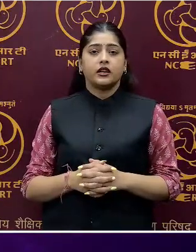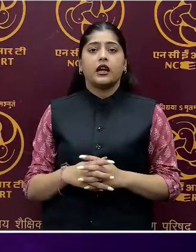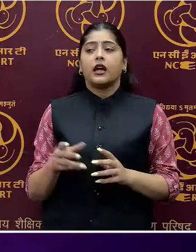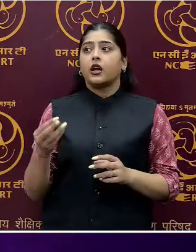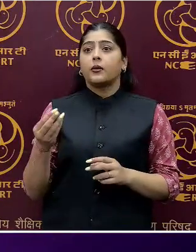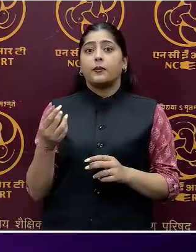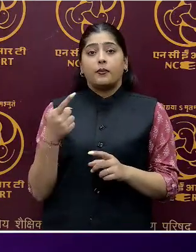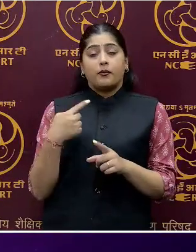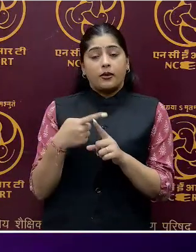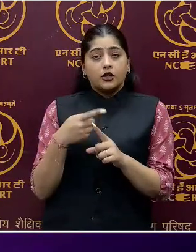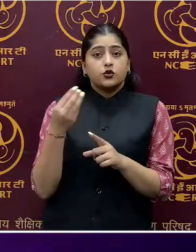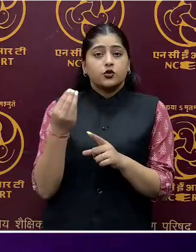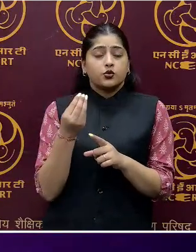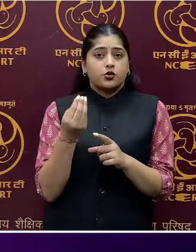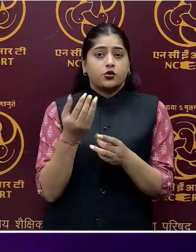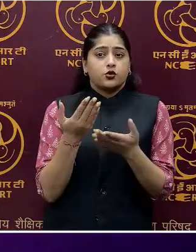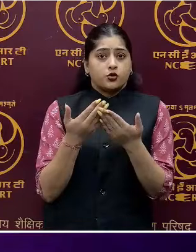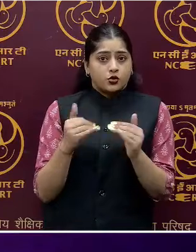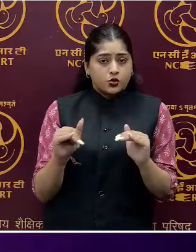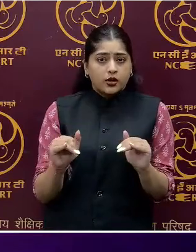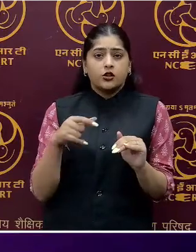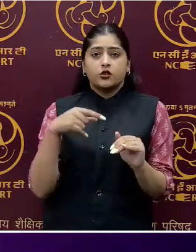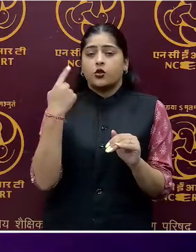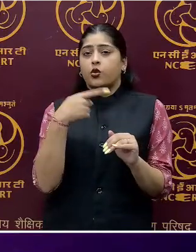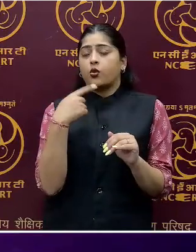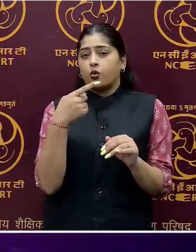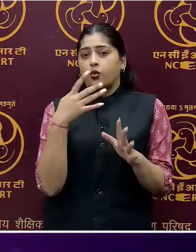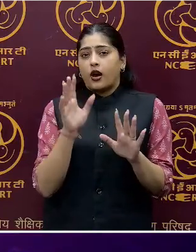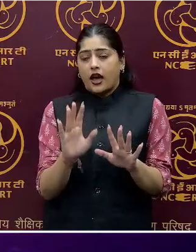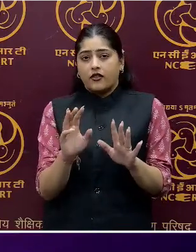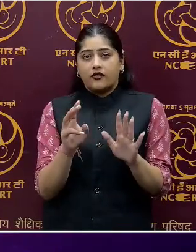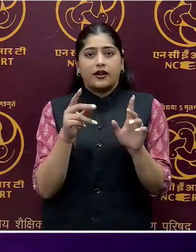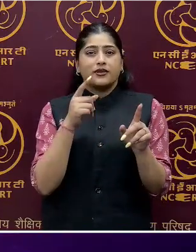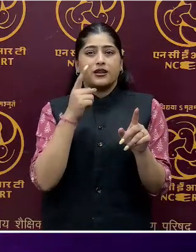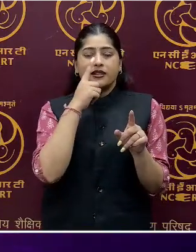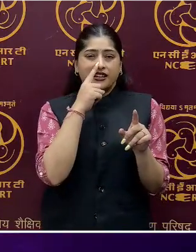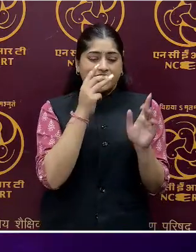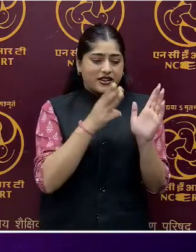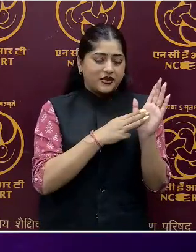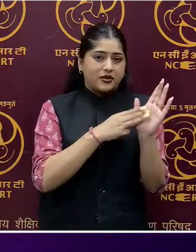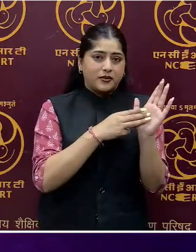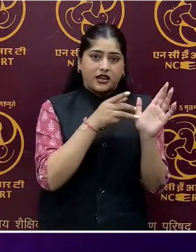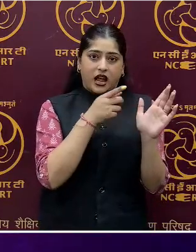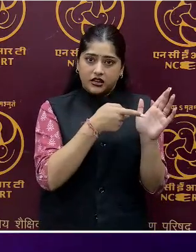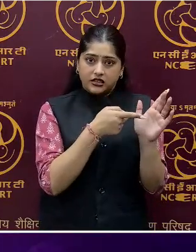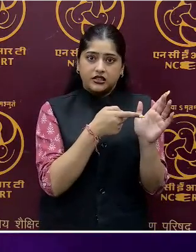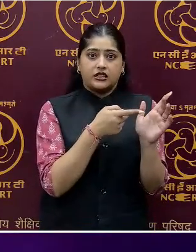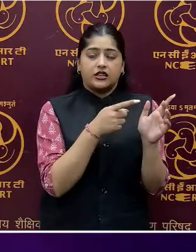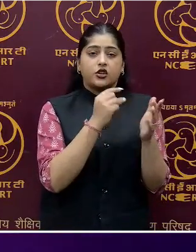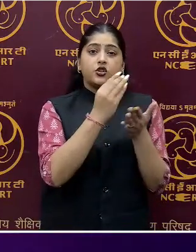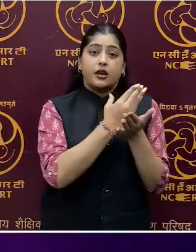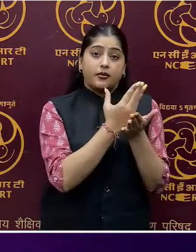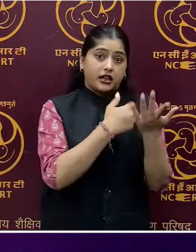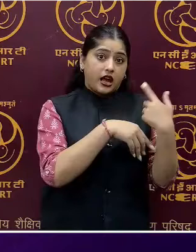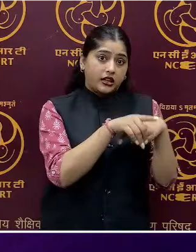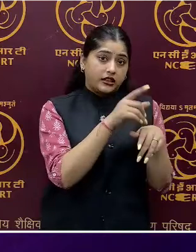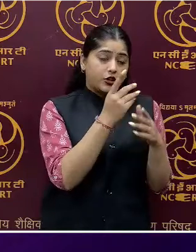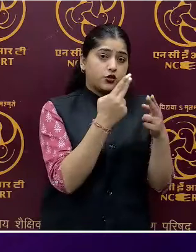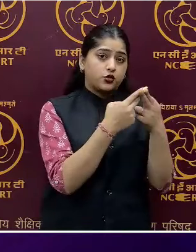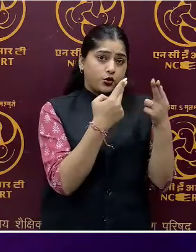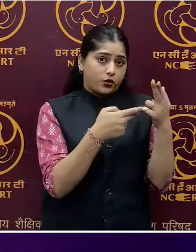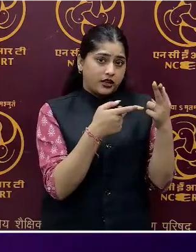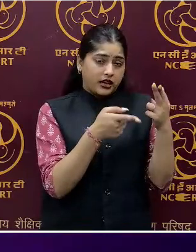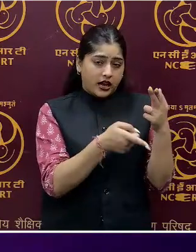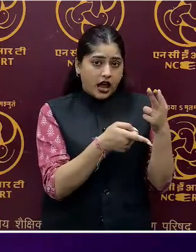students, there were children, they were talking about Meenakshi were there, Nonglik were there. So they talked about themselves, from where